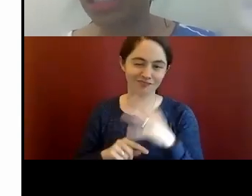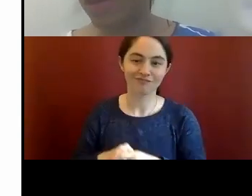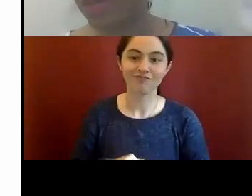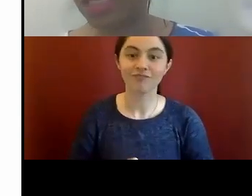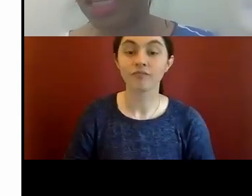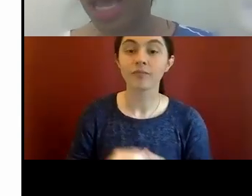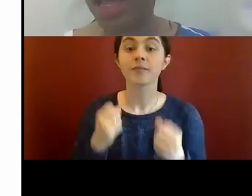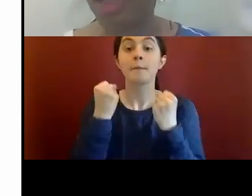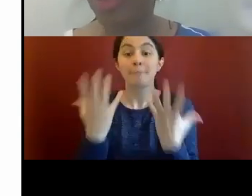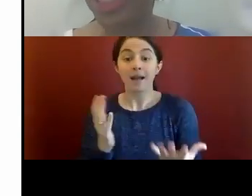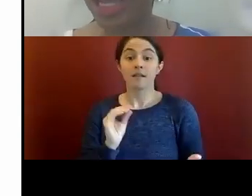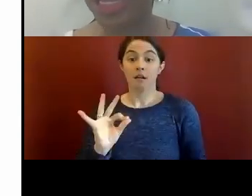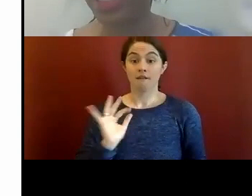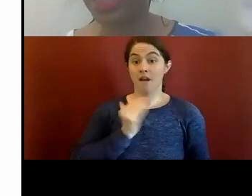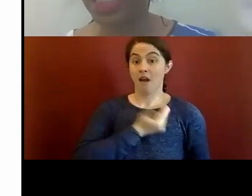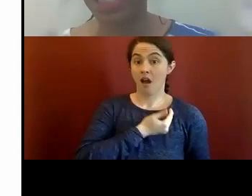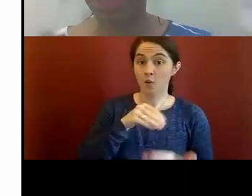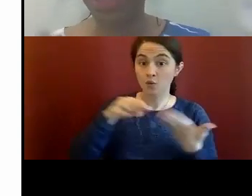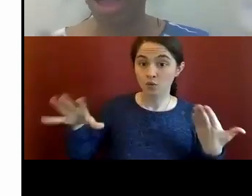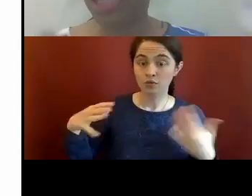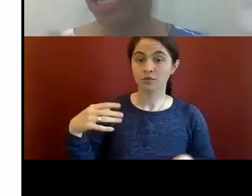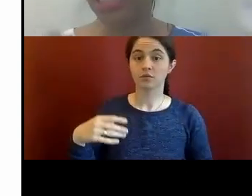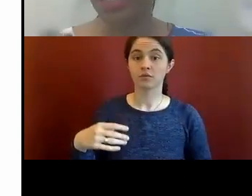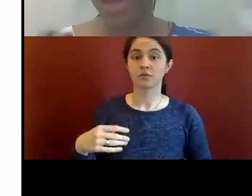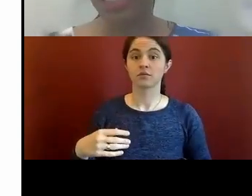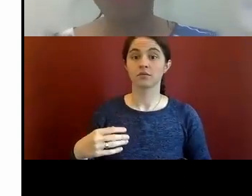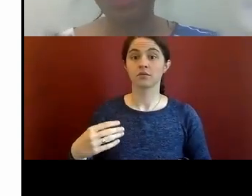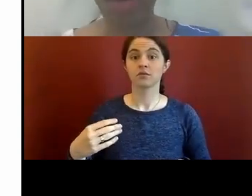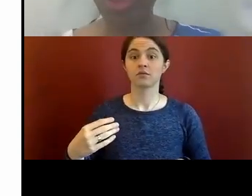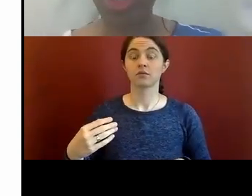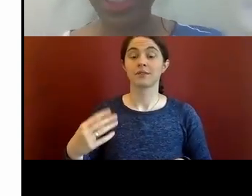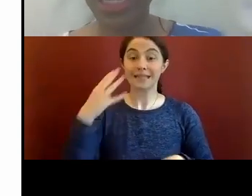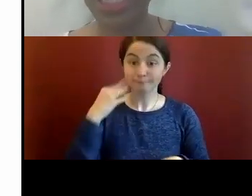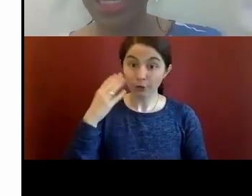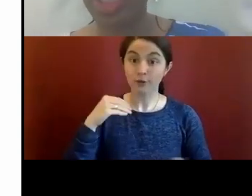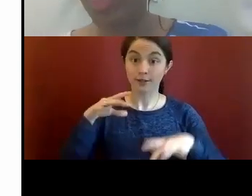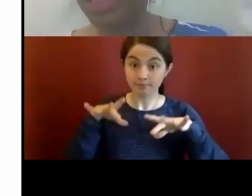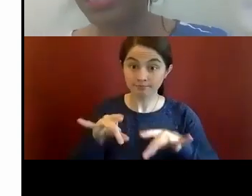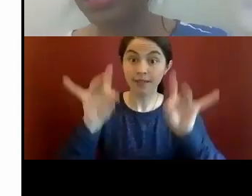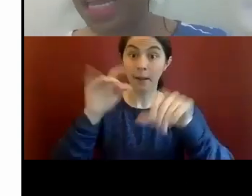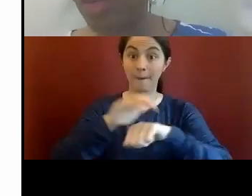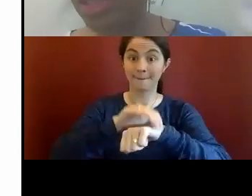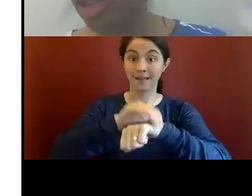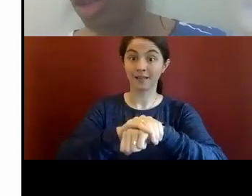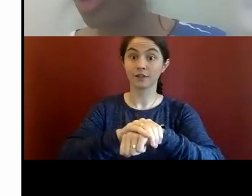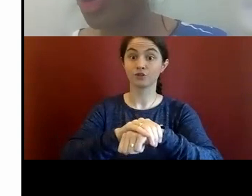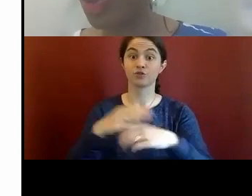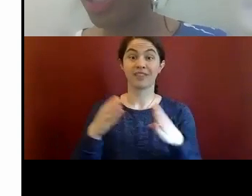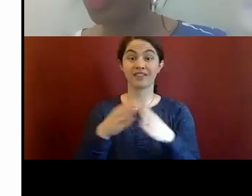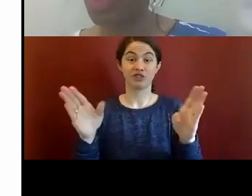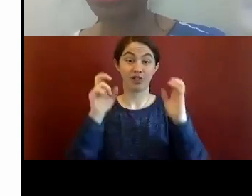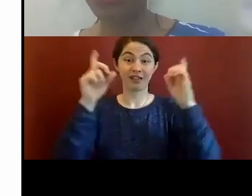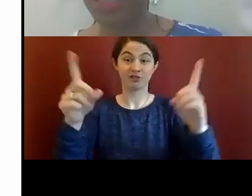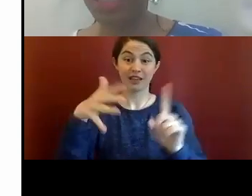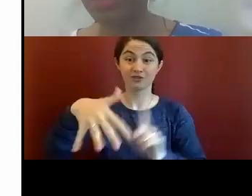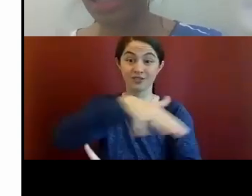students experience learning English and academic content, academic language in a general ed setting with teachers who usually